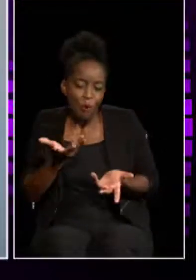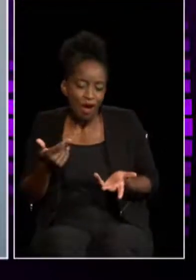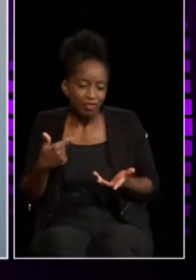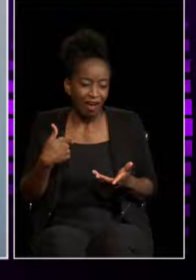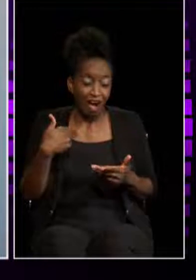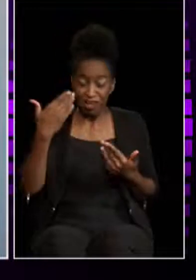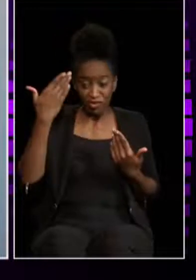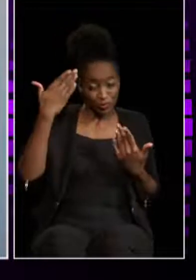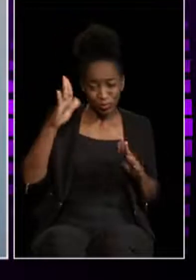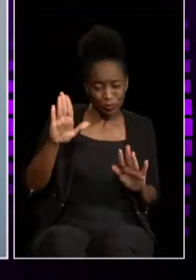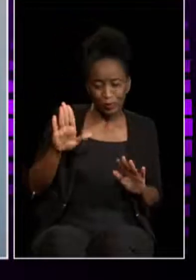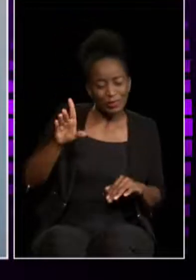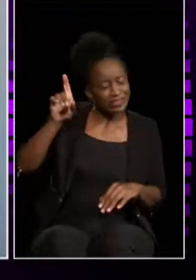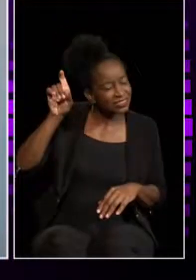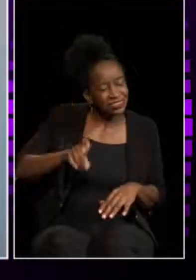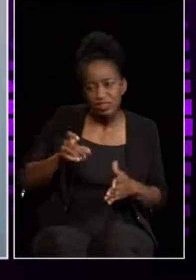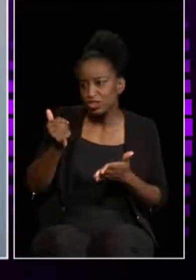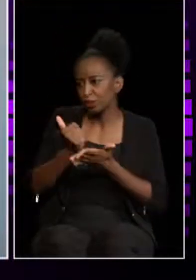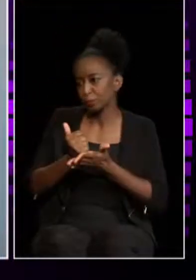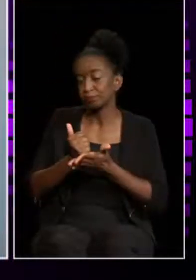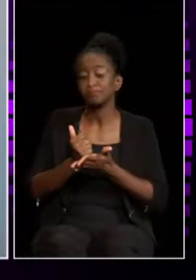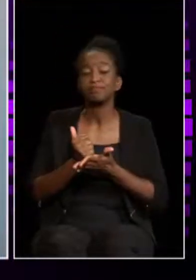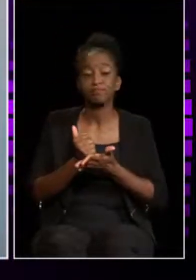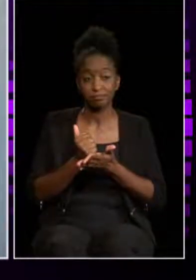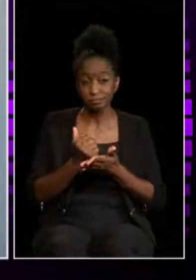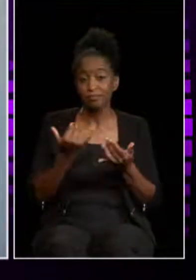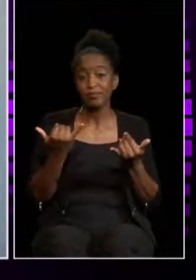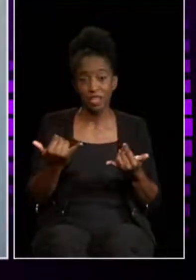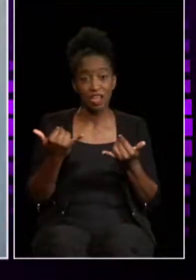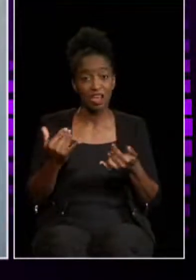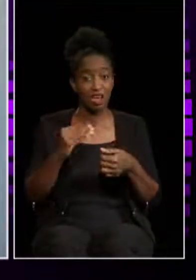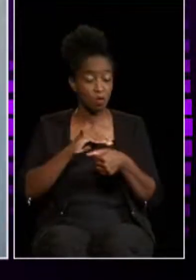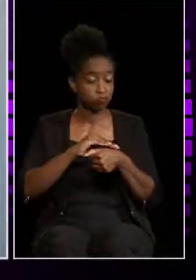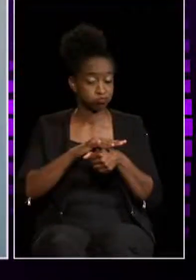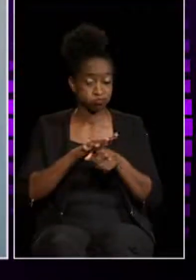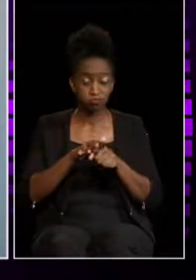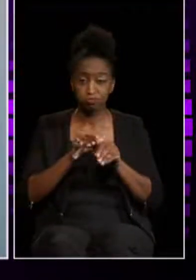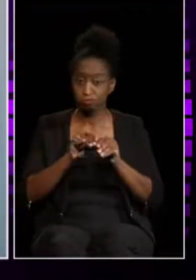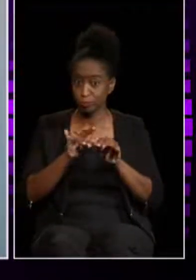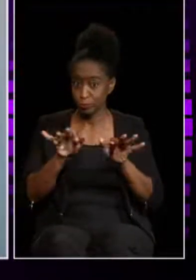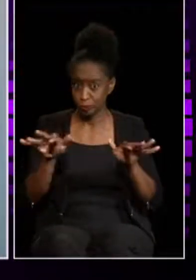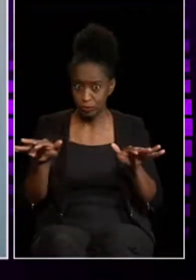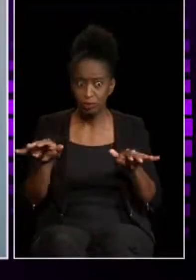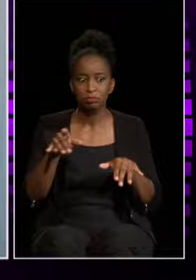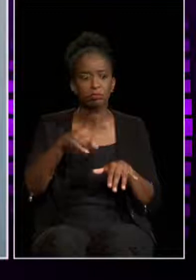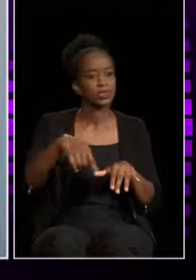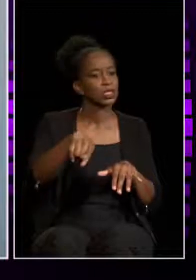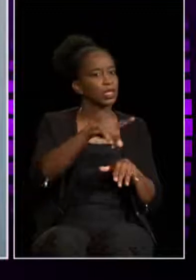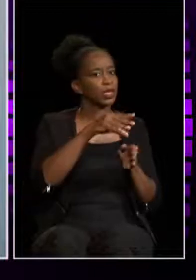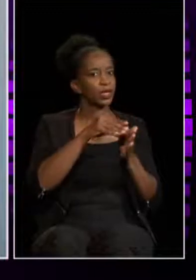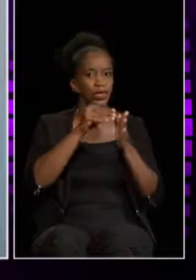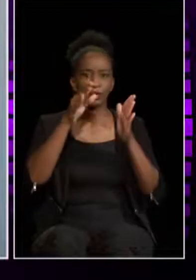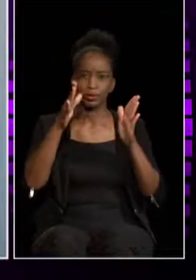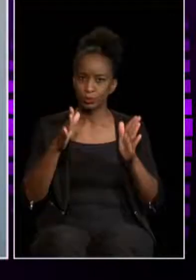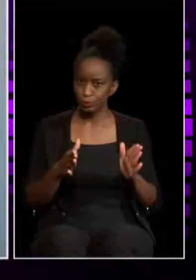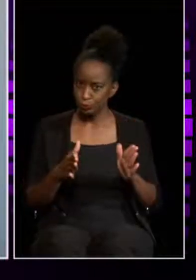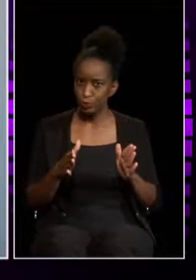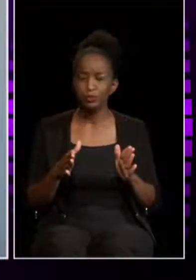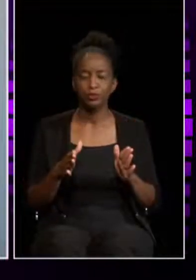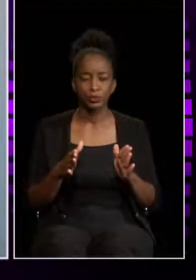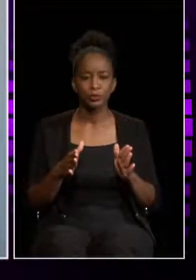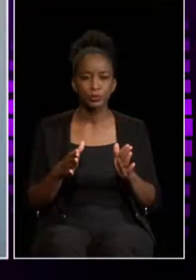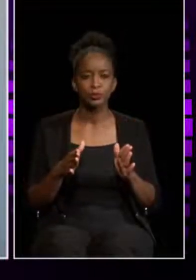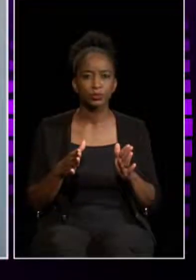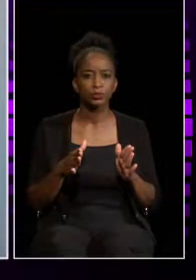trend, and especially with the COVID pandemic, students have been very much coming forward. We created a self-referral form